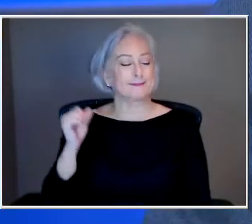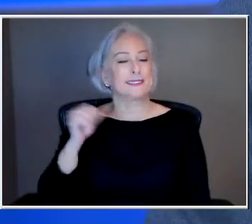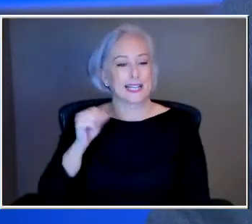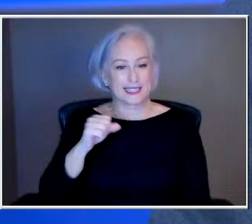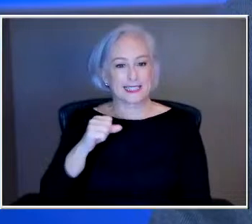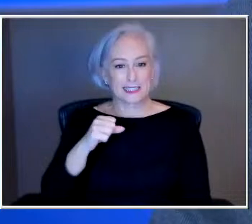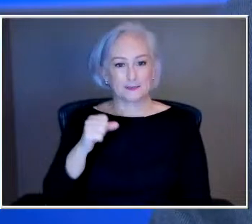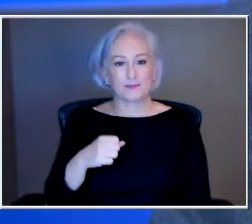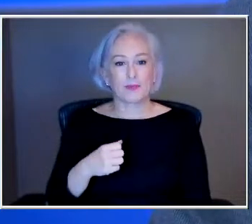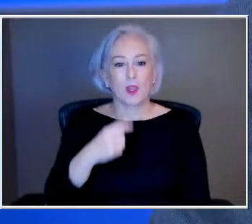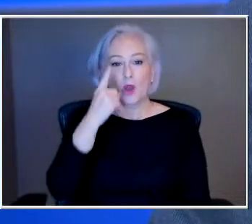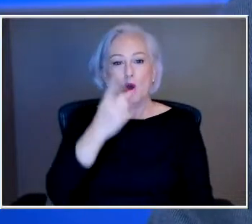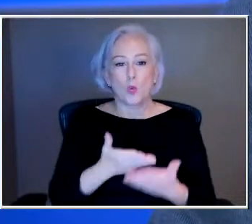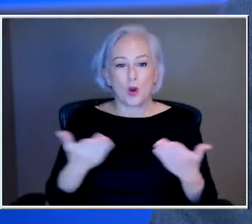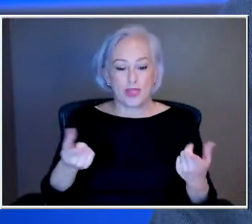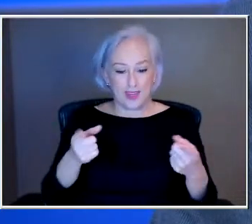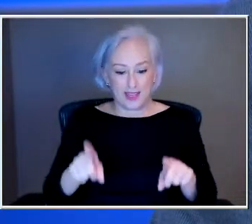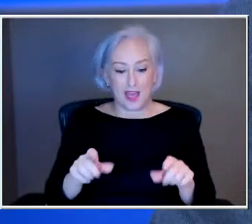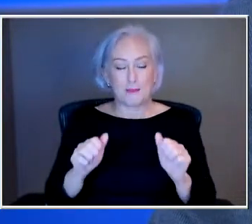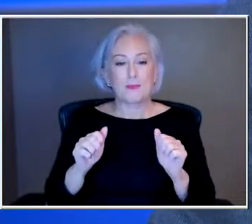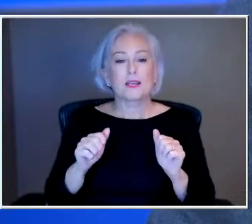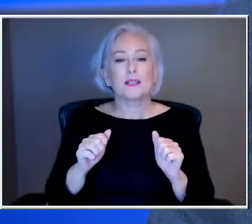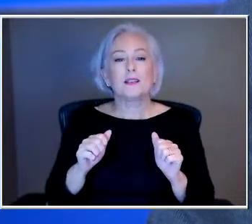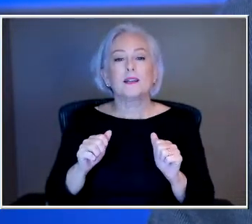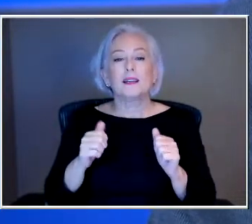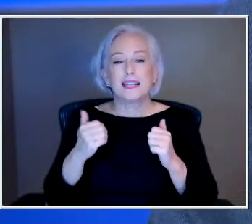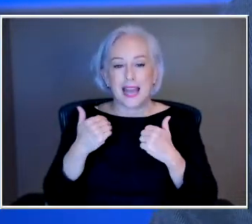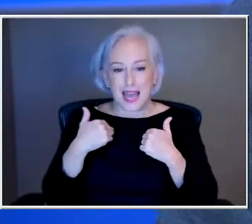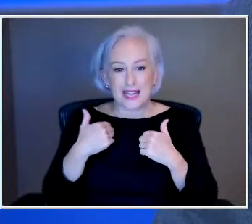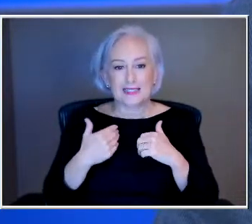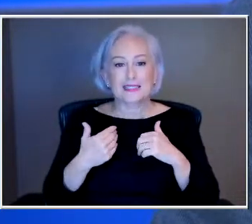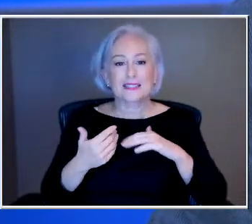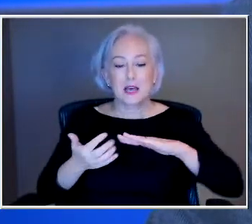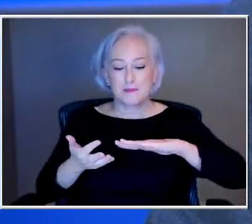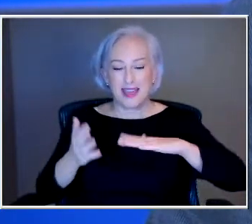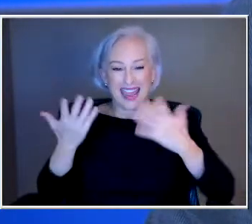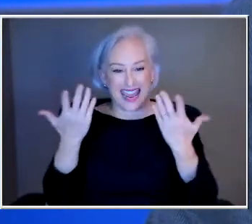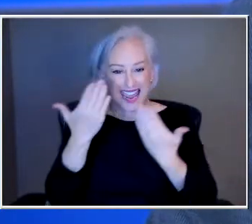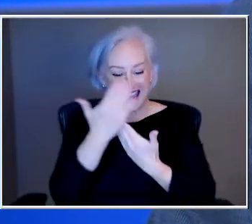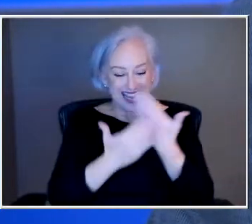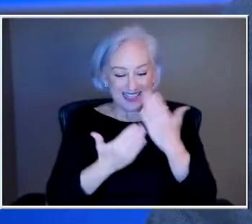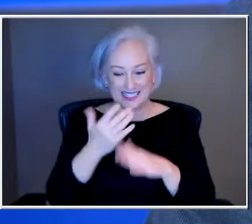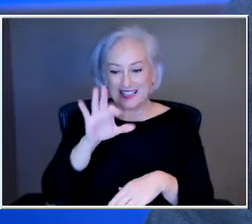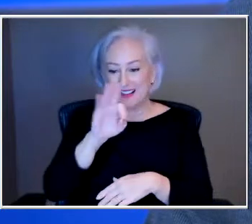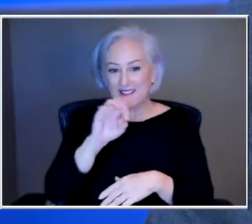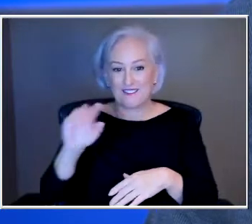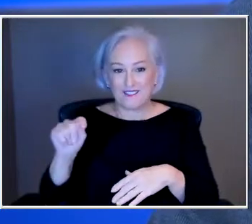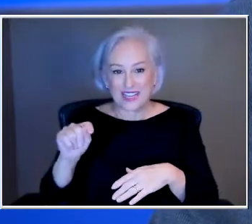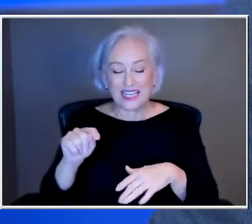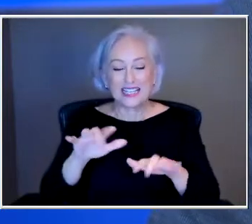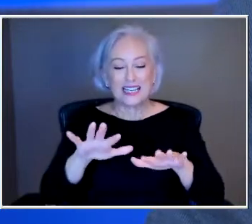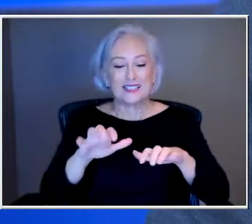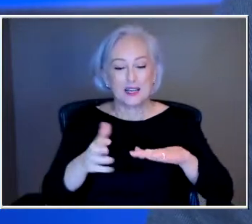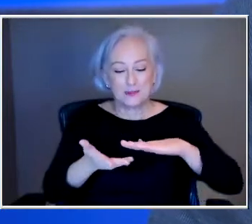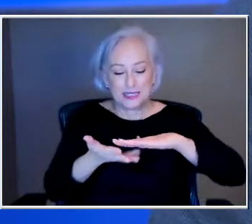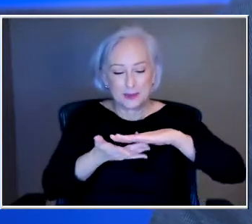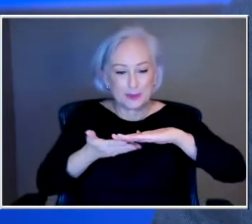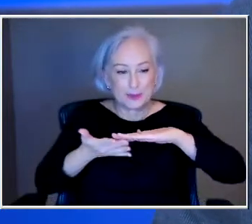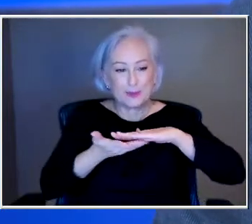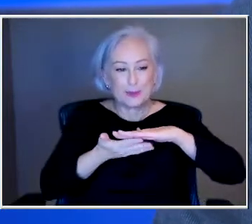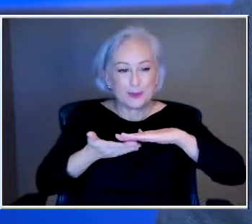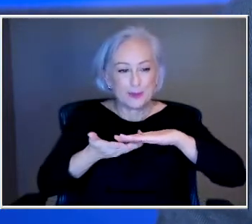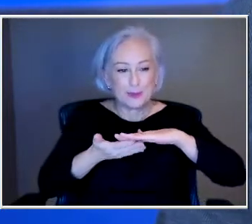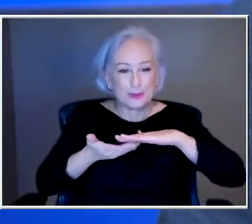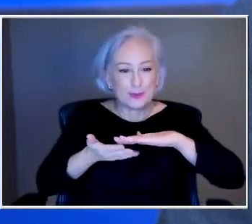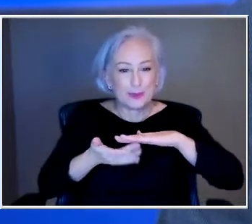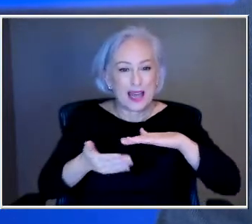happen with the chemo is I had some neuropathy develop in my hands and feet, and some numbness developed. So I did not